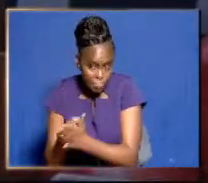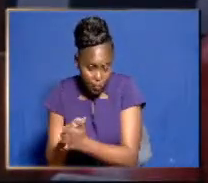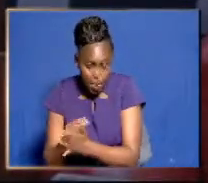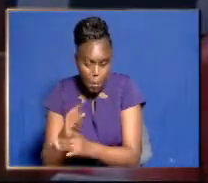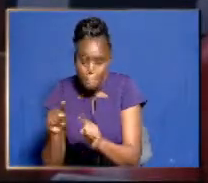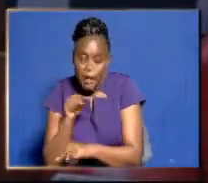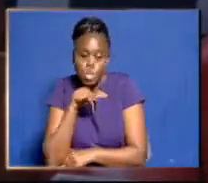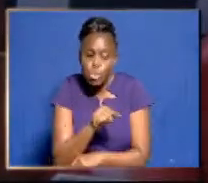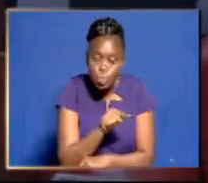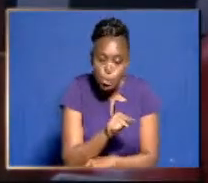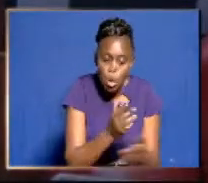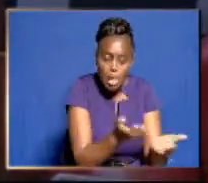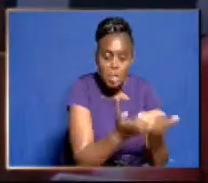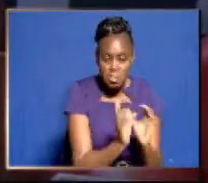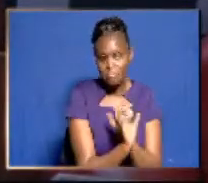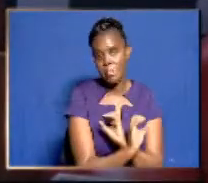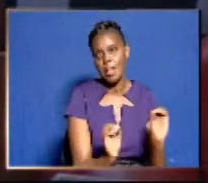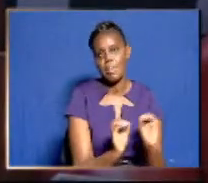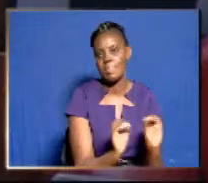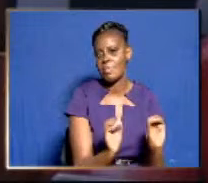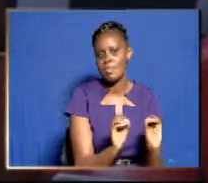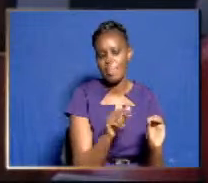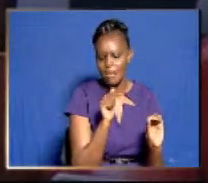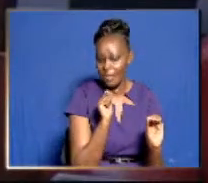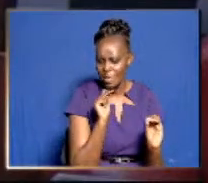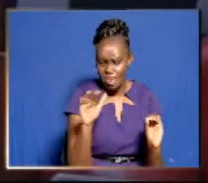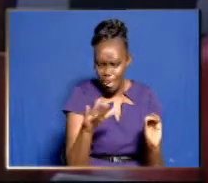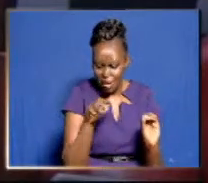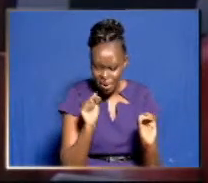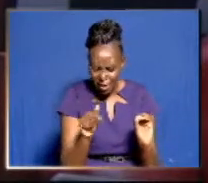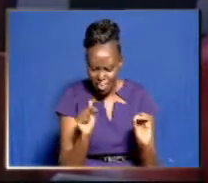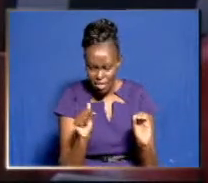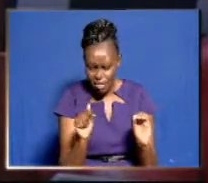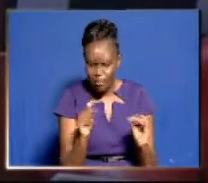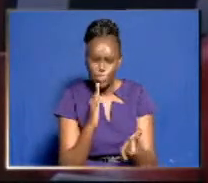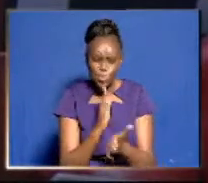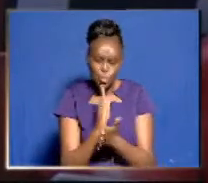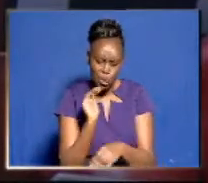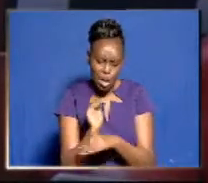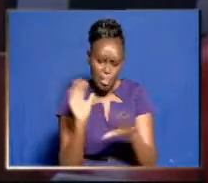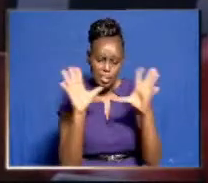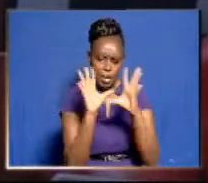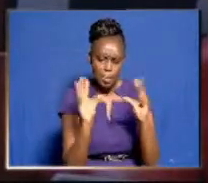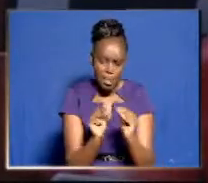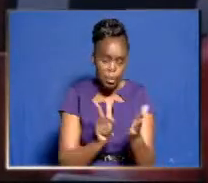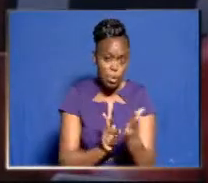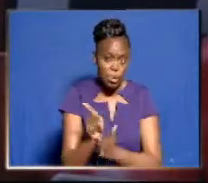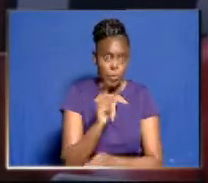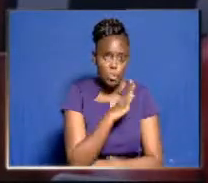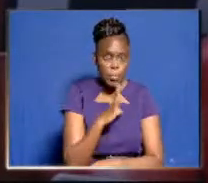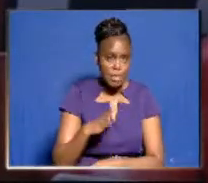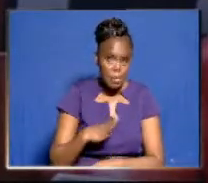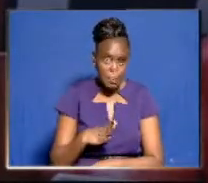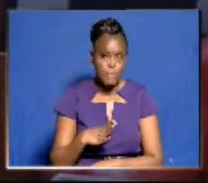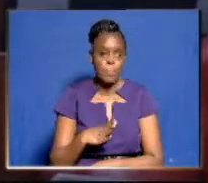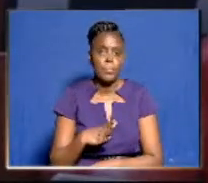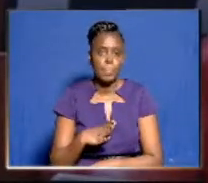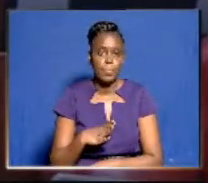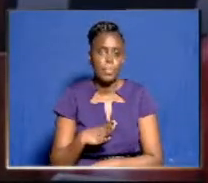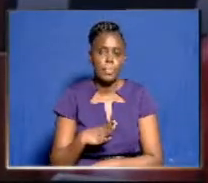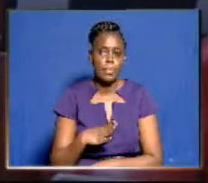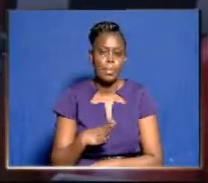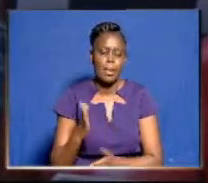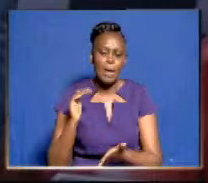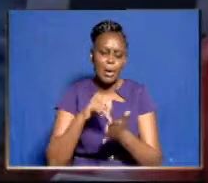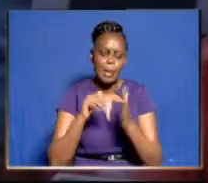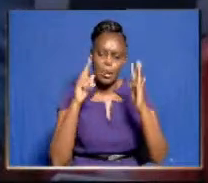not receiving it, Honorable Speaker. And this is an area that I really urge the Budget and Appropriations Committee to re-look